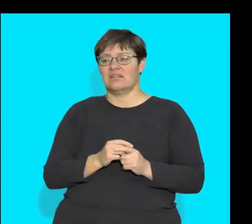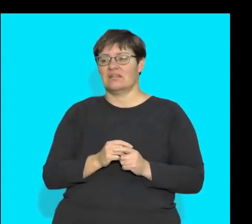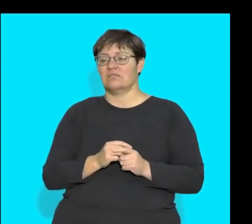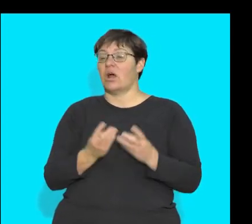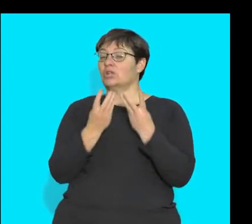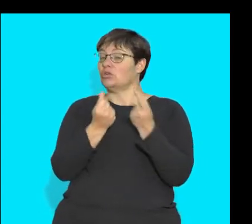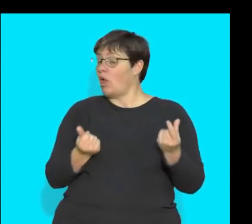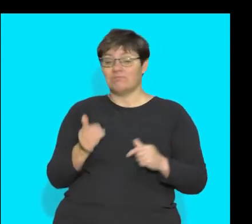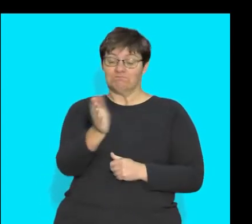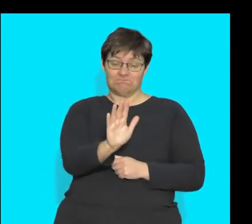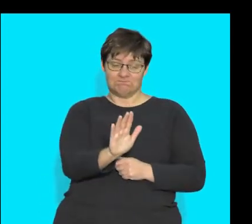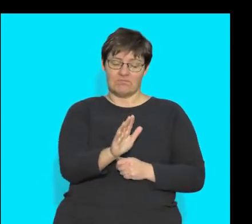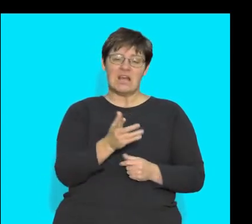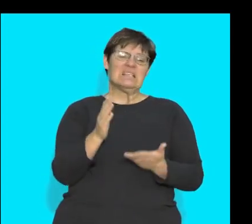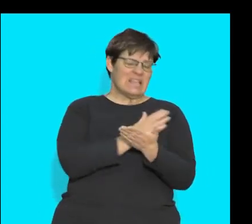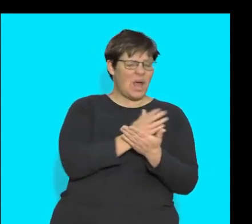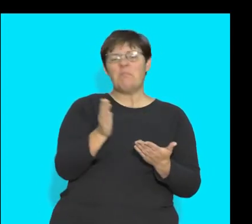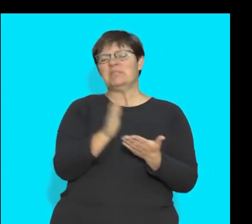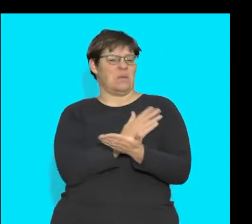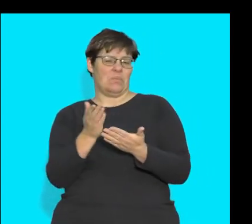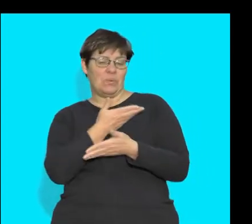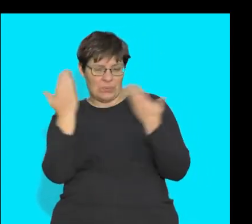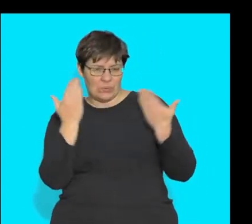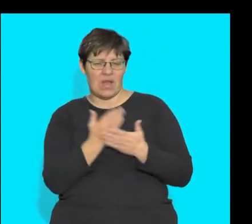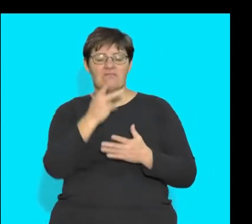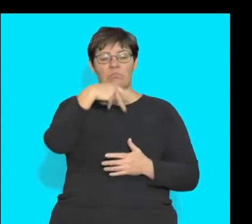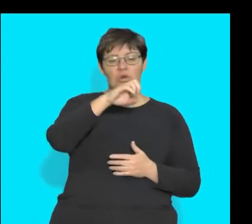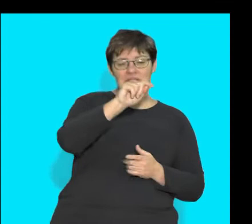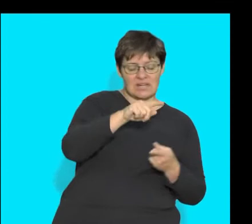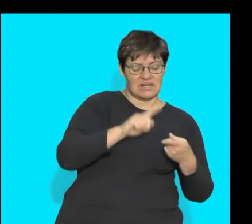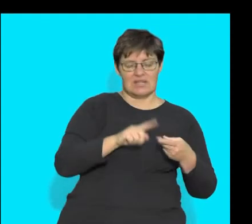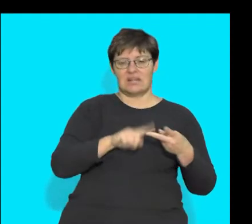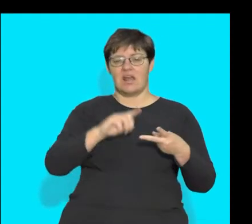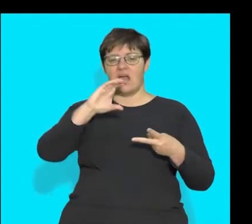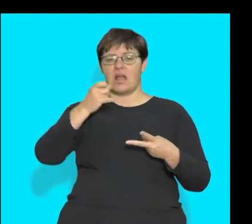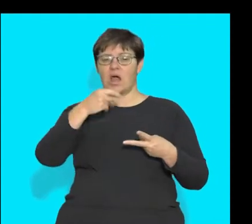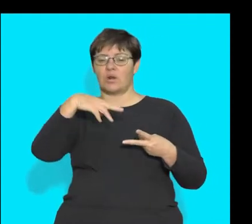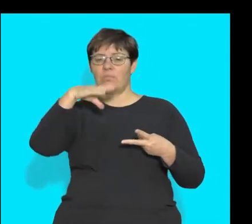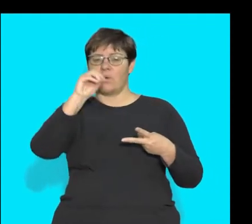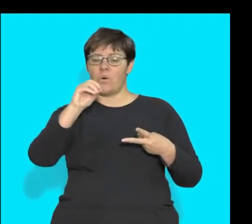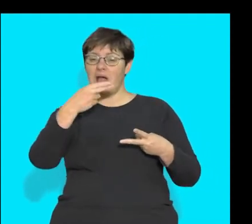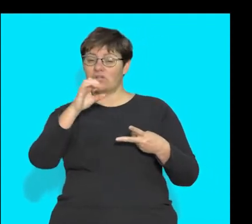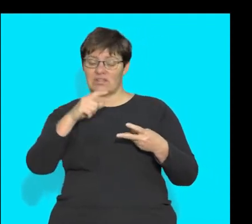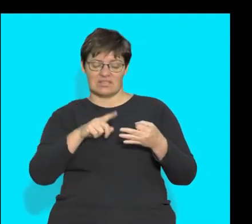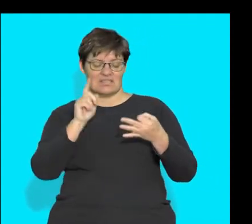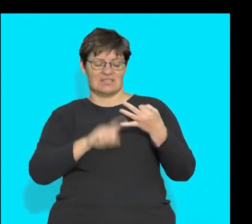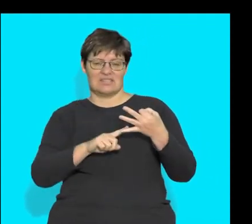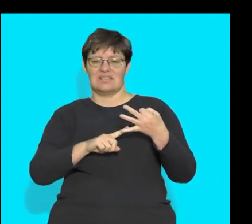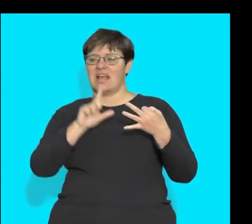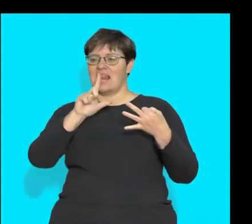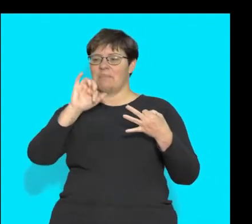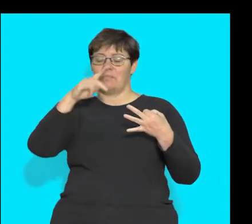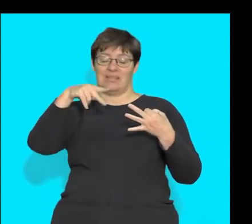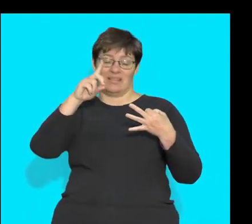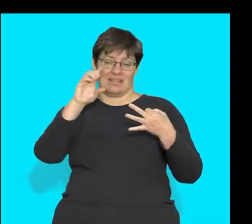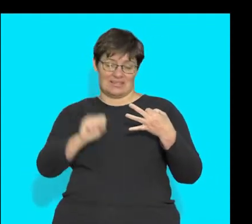right, dissolved, we're going to find our proteins, our carbohydrates, and our fats. Now, guys, remember the whole thing